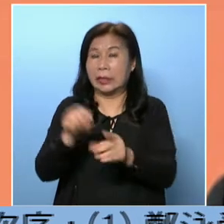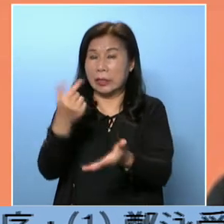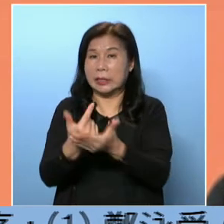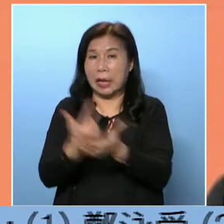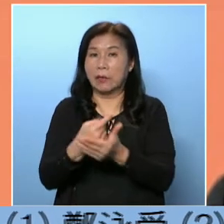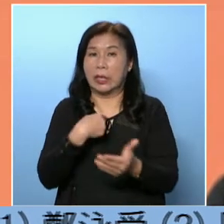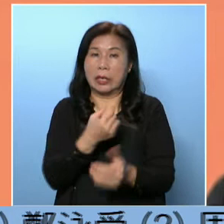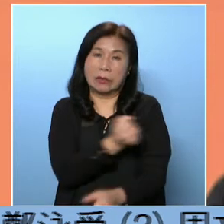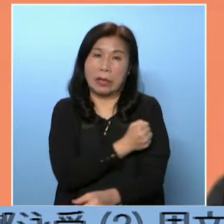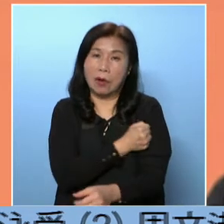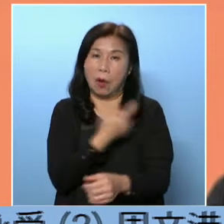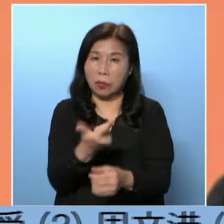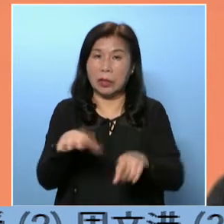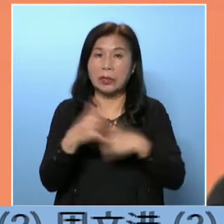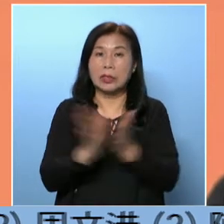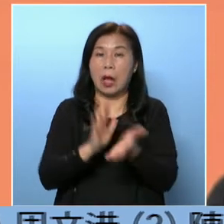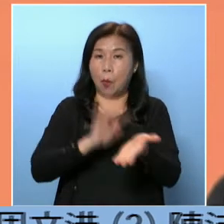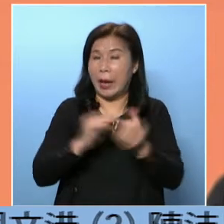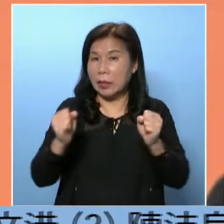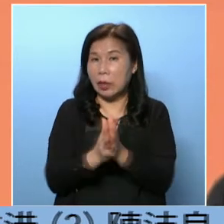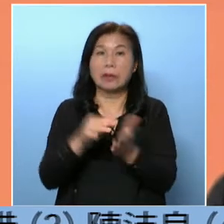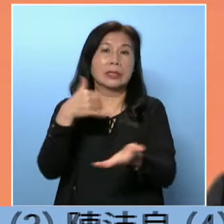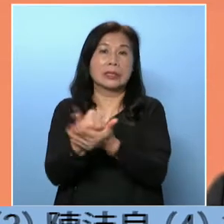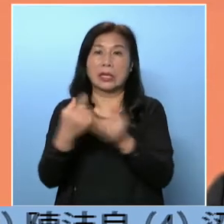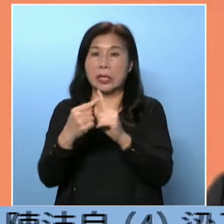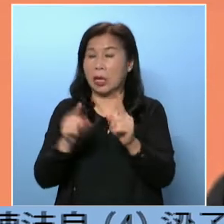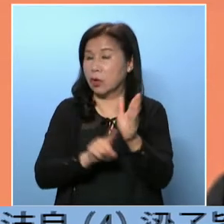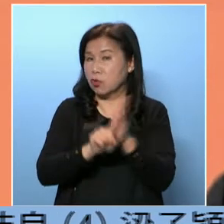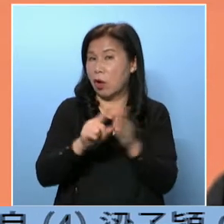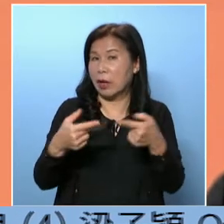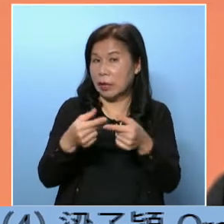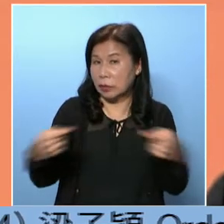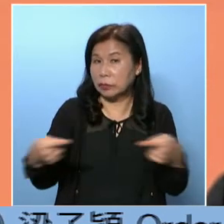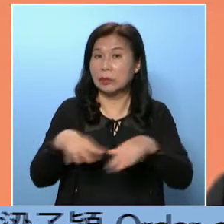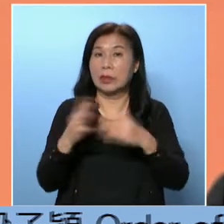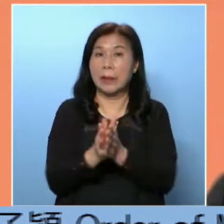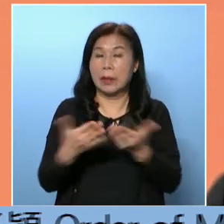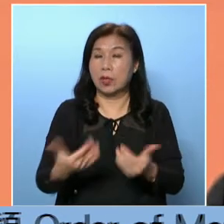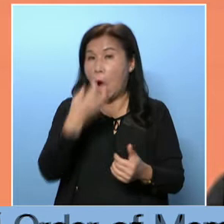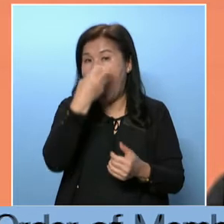Otherwise, the price will be very heavy.